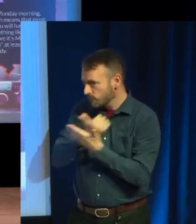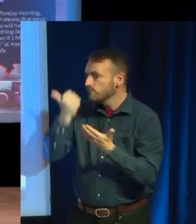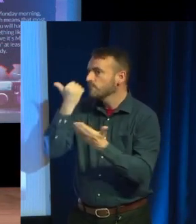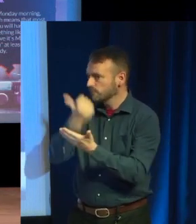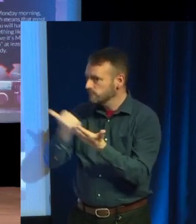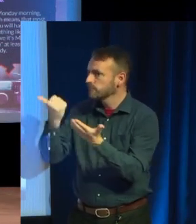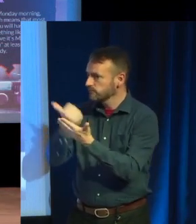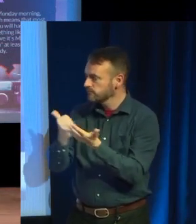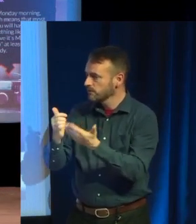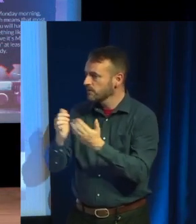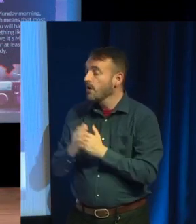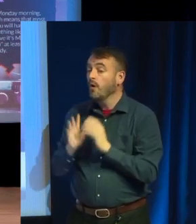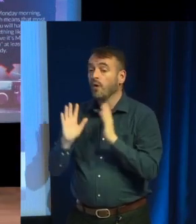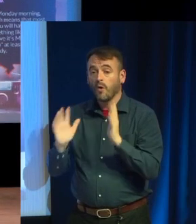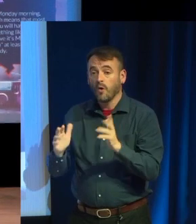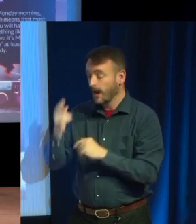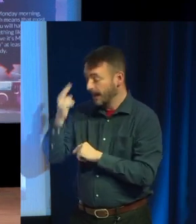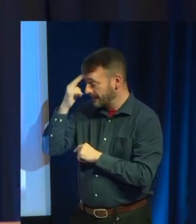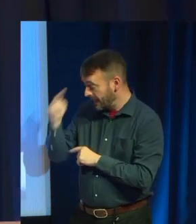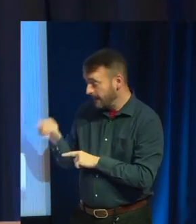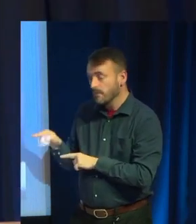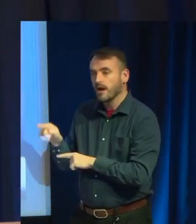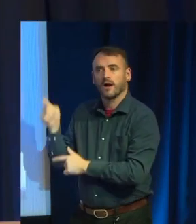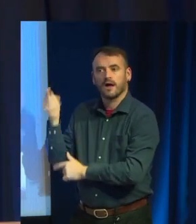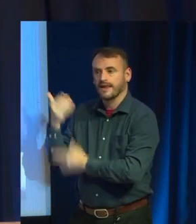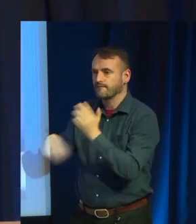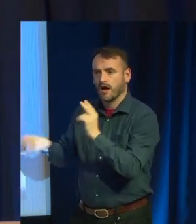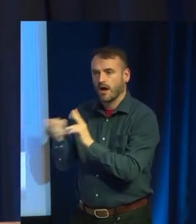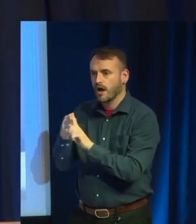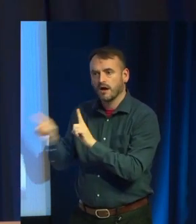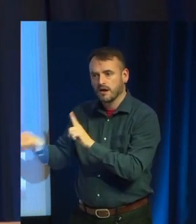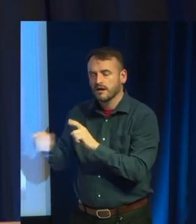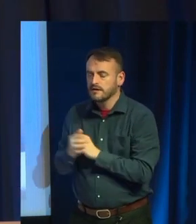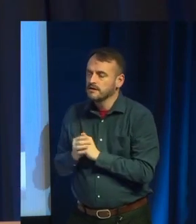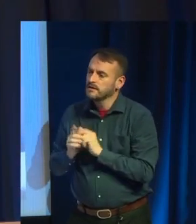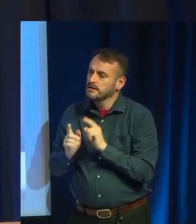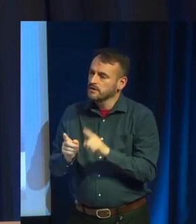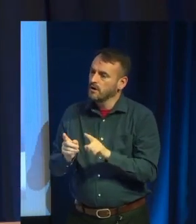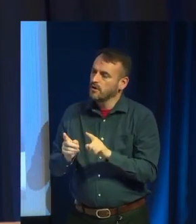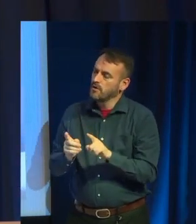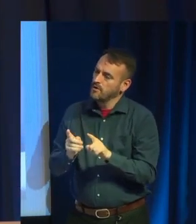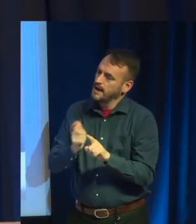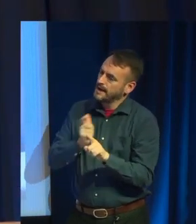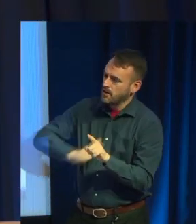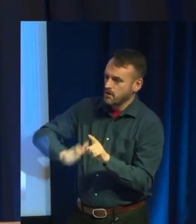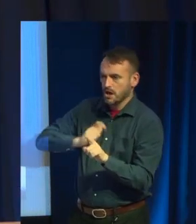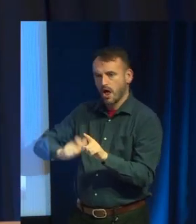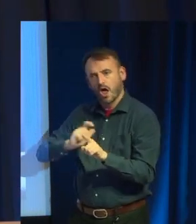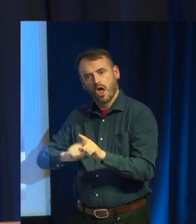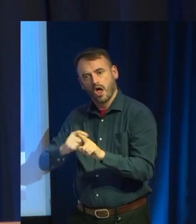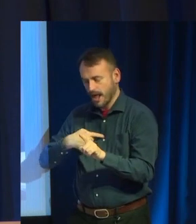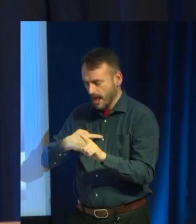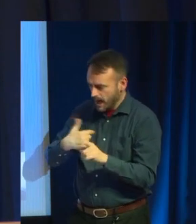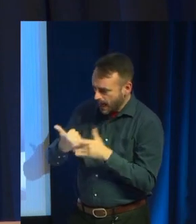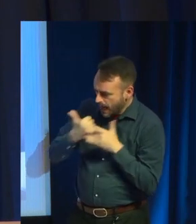With so many characters, you want to learn their names because that helps, and also you needed it for the